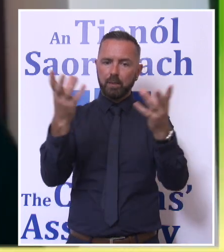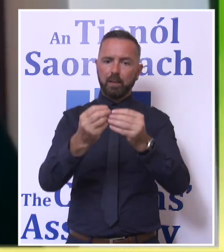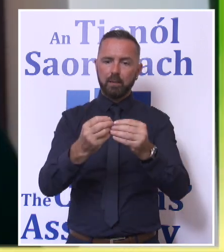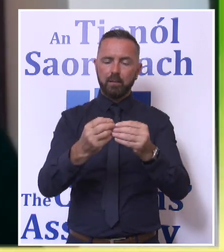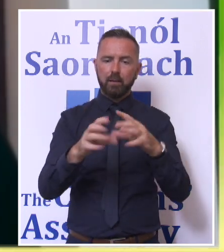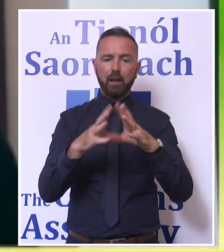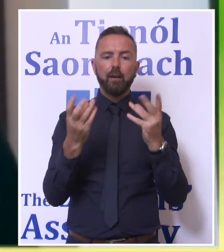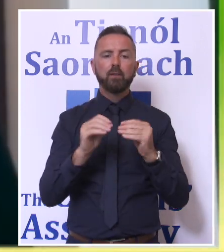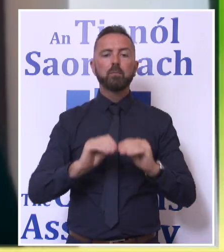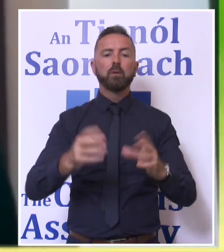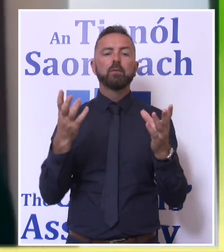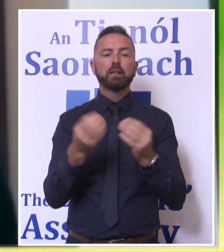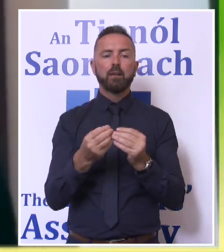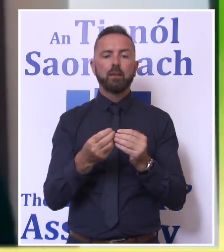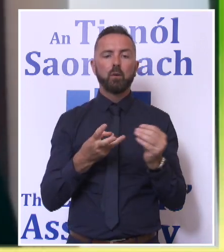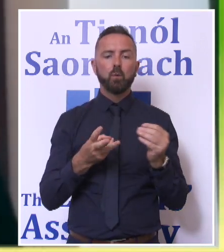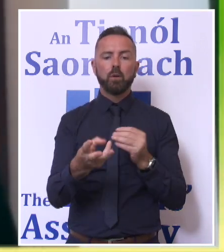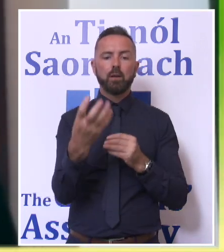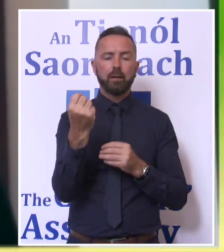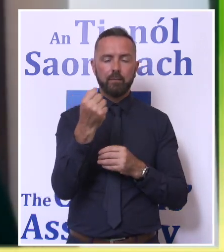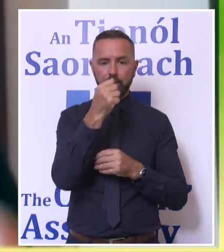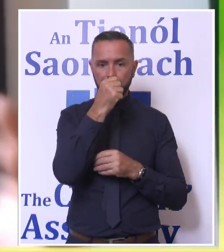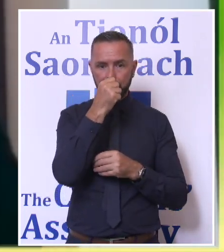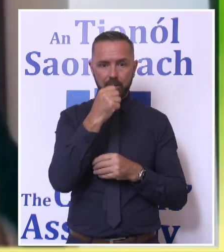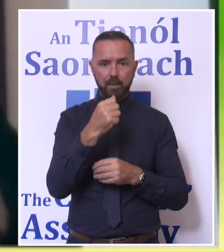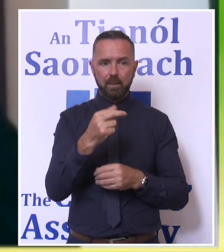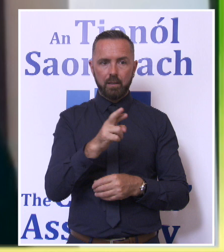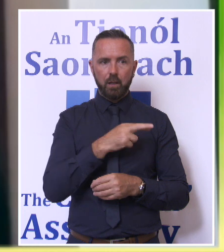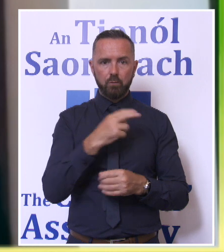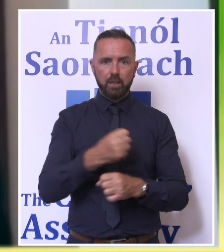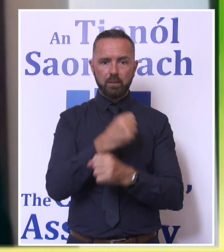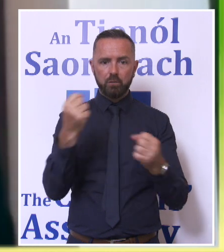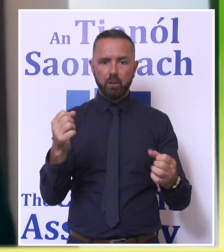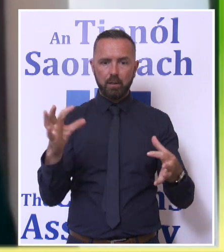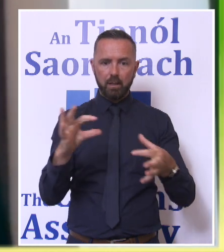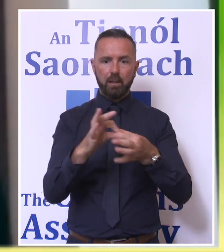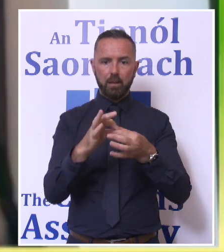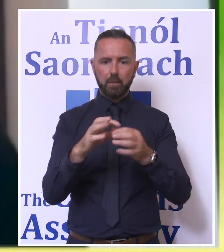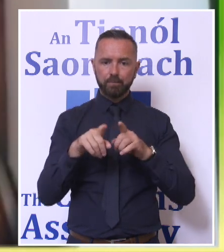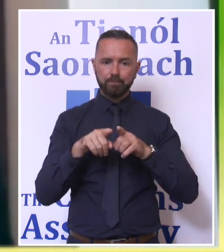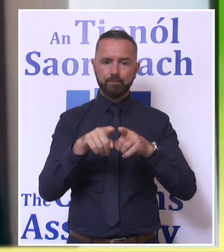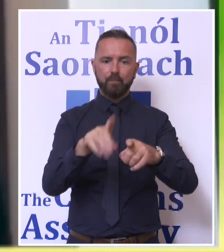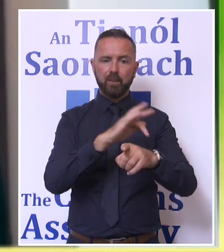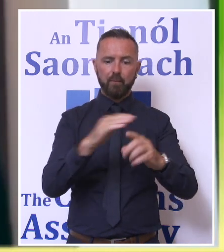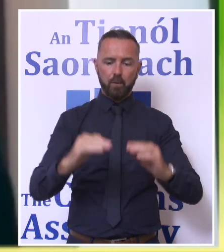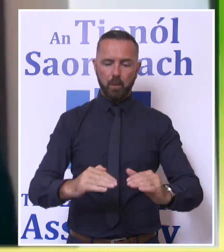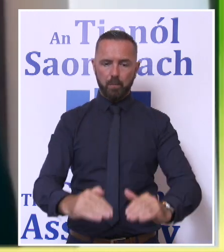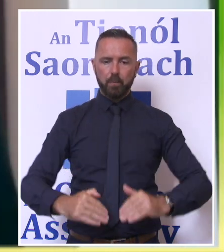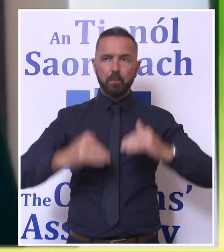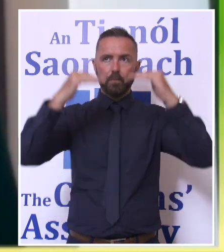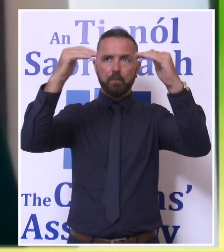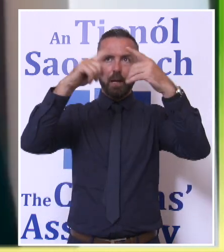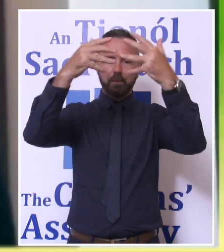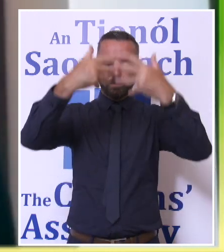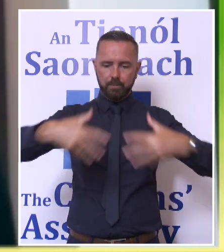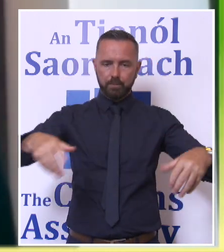thing. There will be real alignment all the way through, from the bottom right up to the top and back down again.